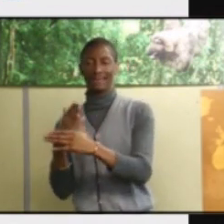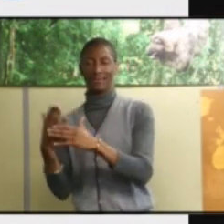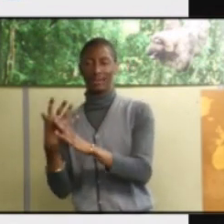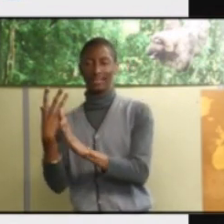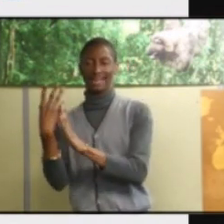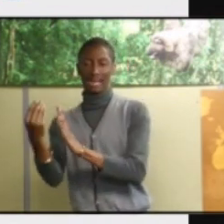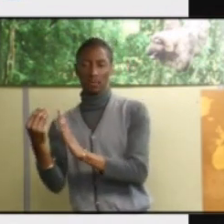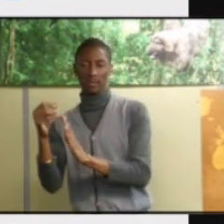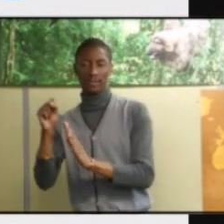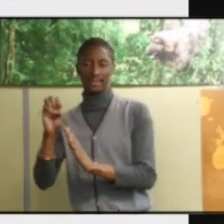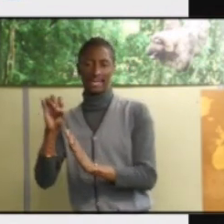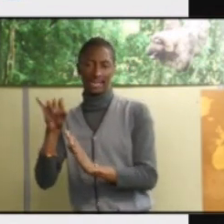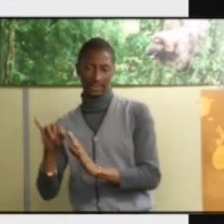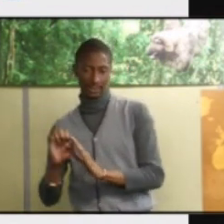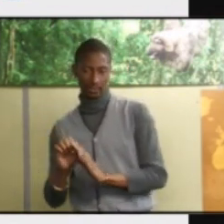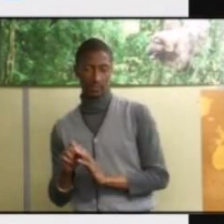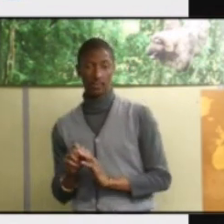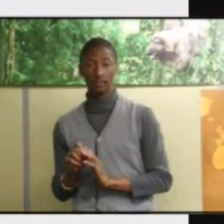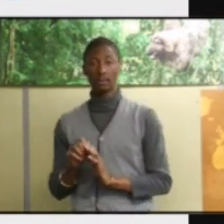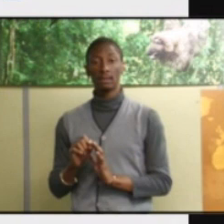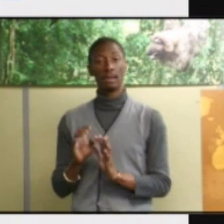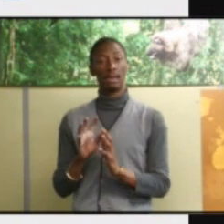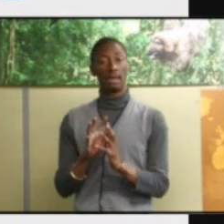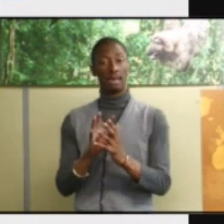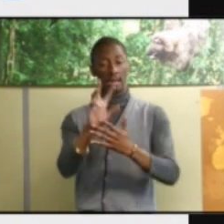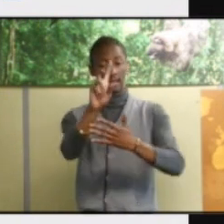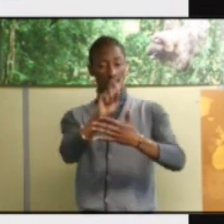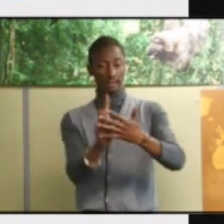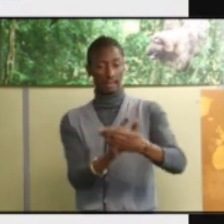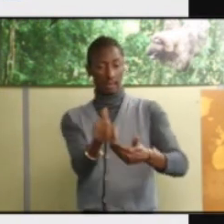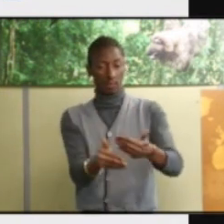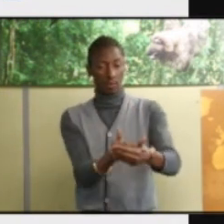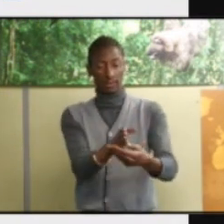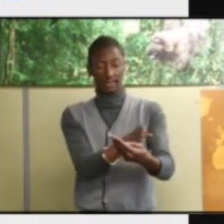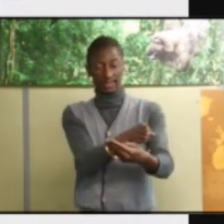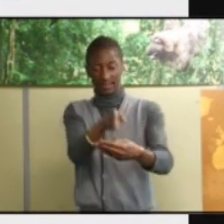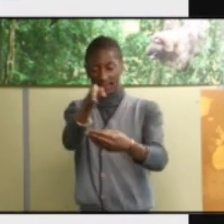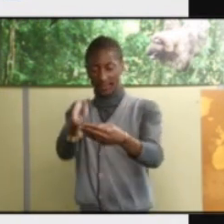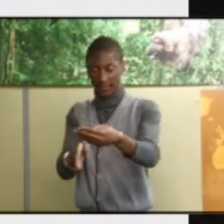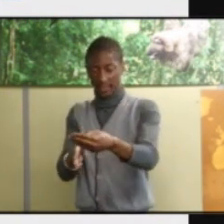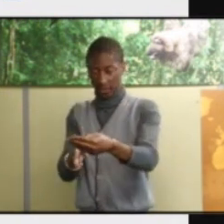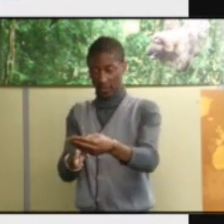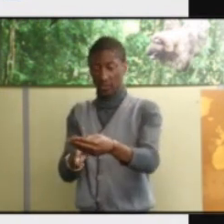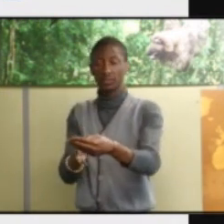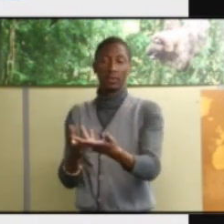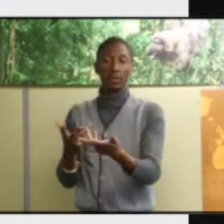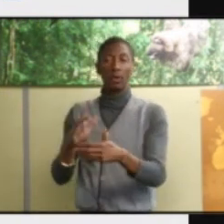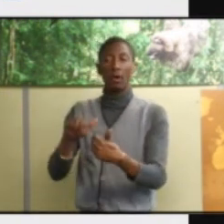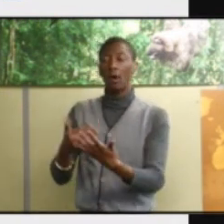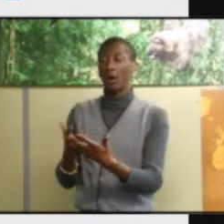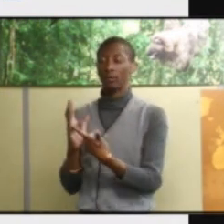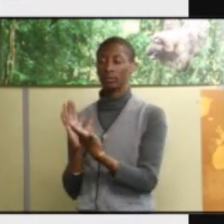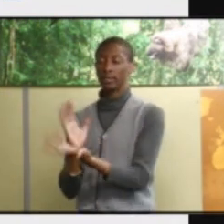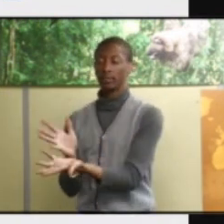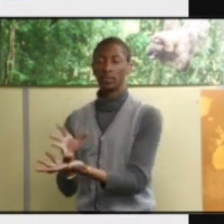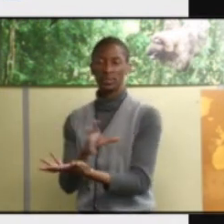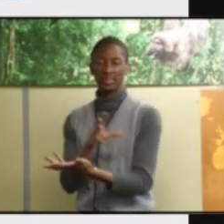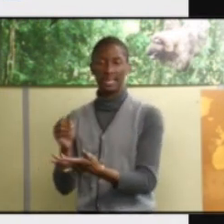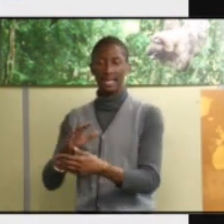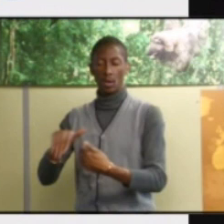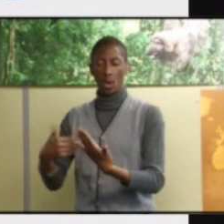And then typically at the very end of design, that's what all the deliverables and the scope are based